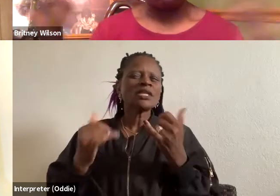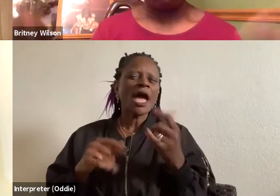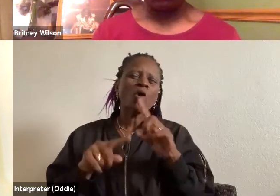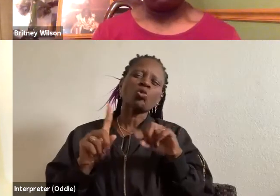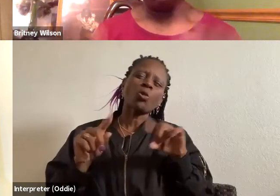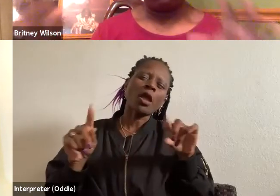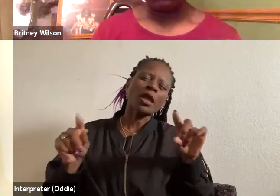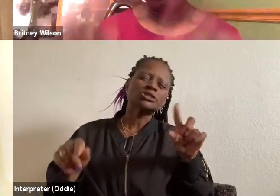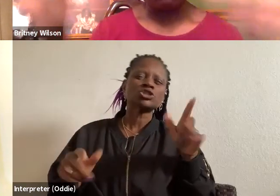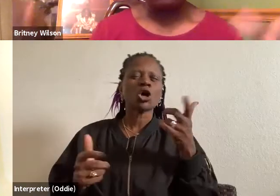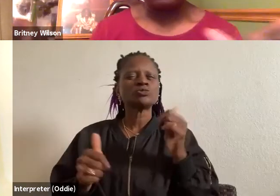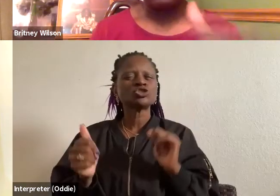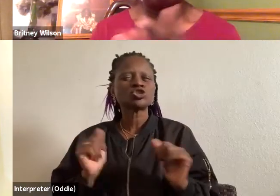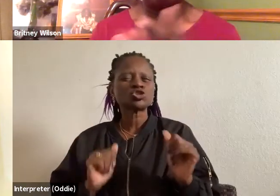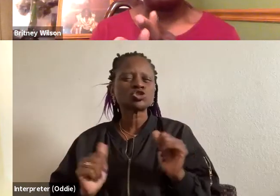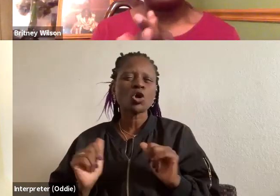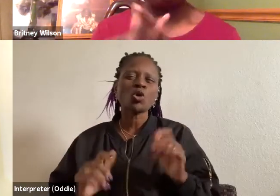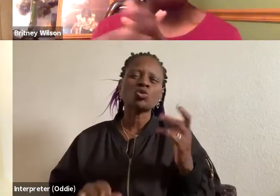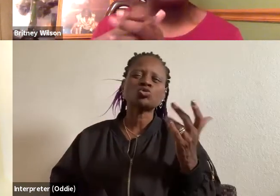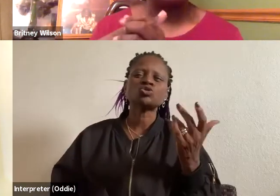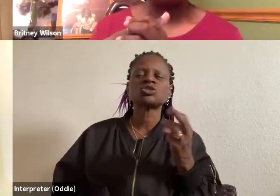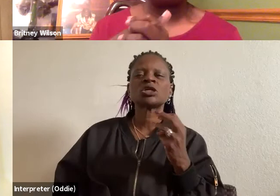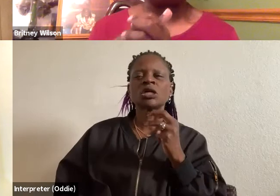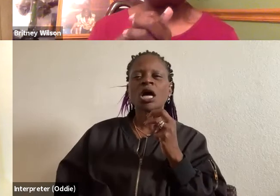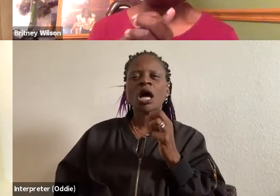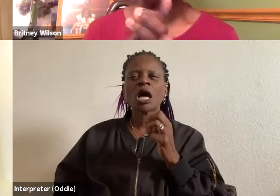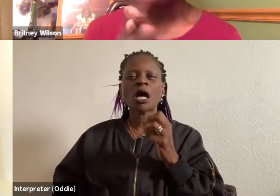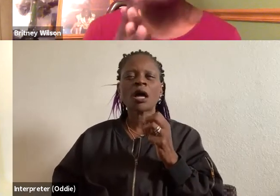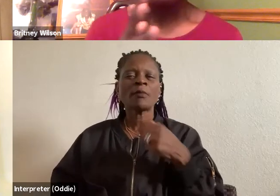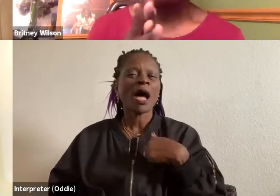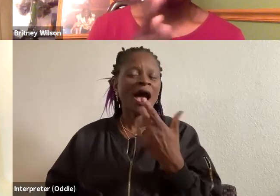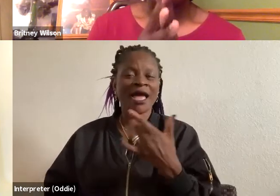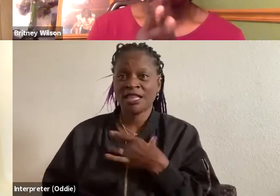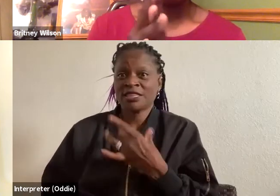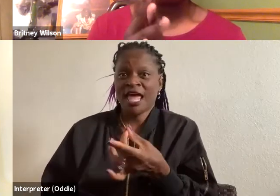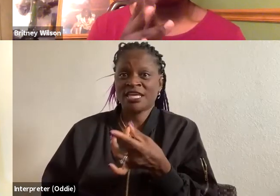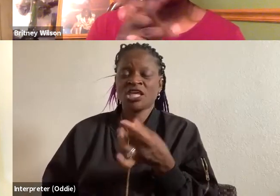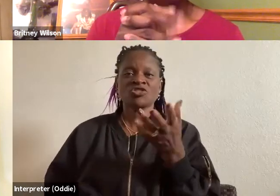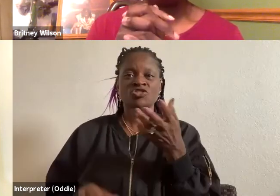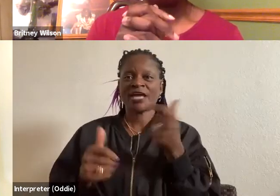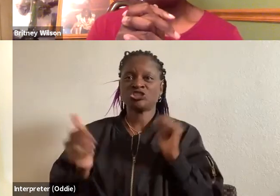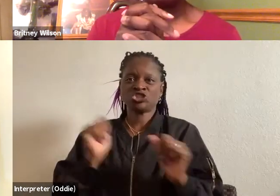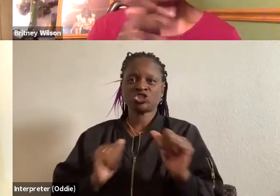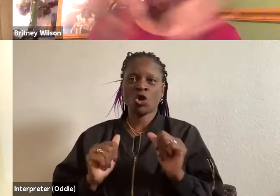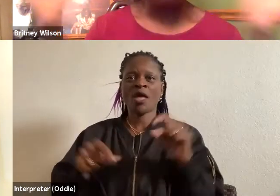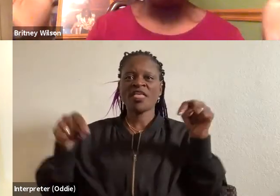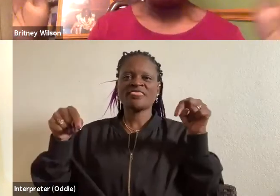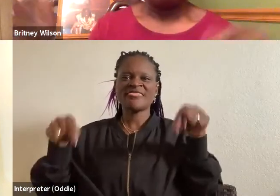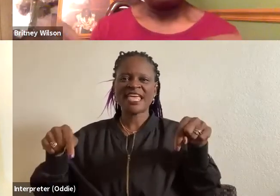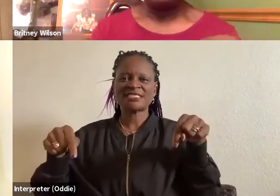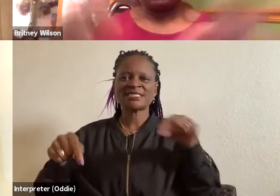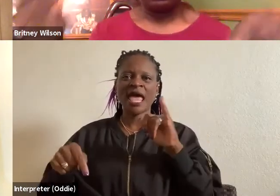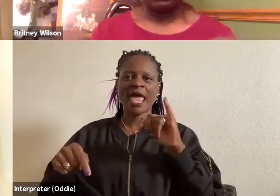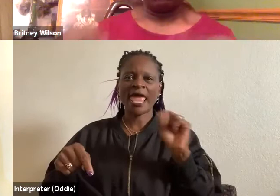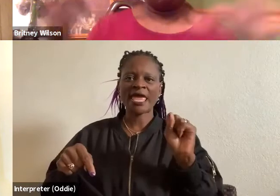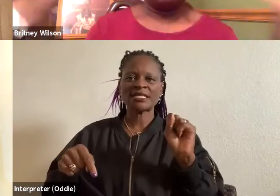also rewatching my favorites. I'm a big This Is Us fanatic, so I've been watching This Is Us reruns. I don't know, I'm probably like the only person that